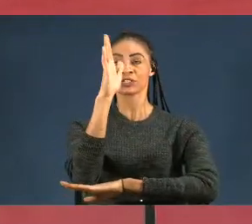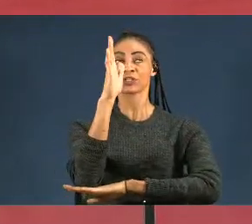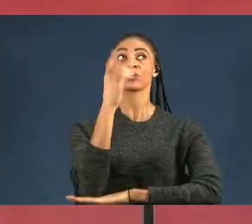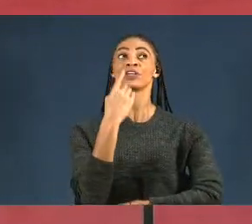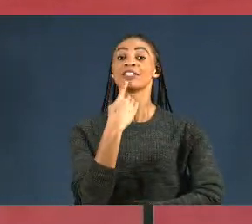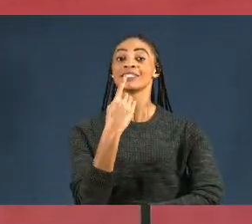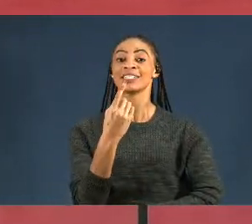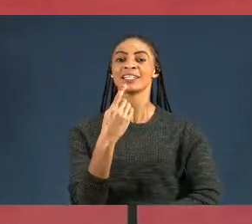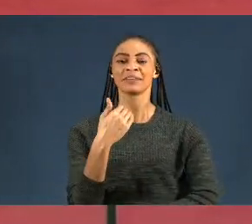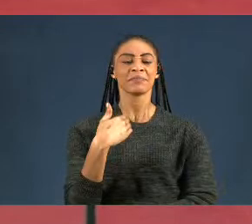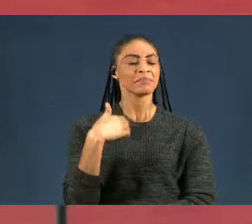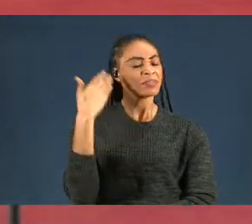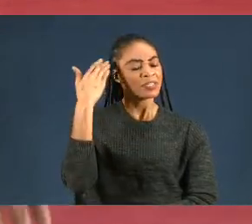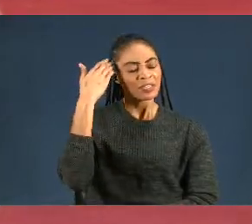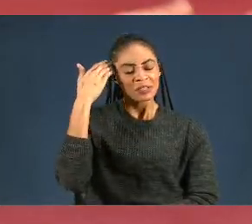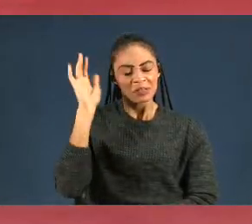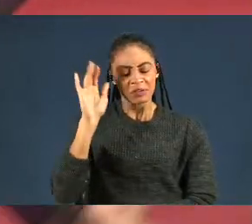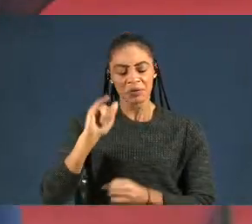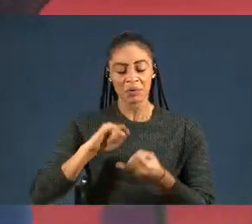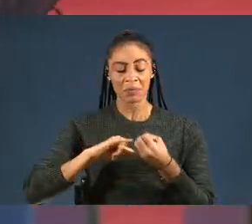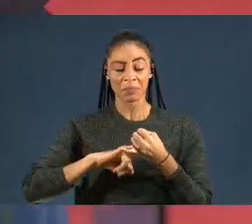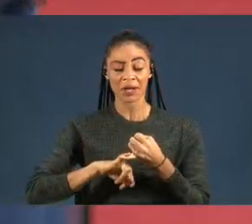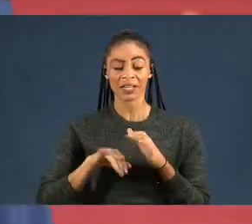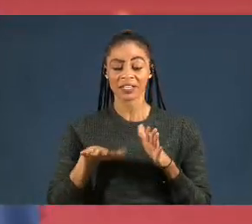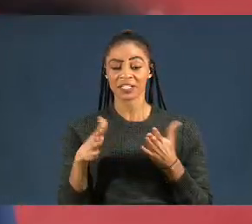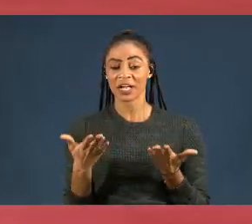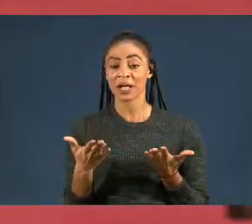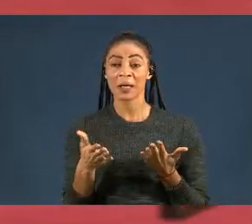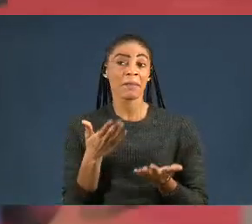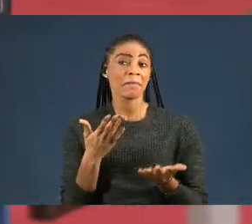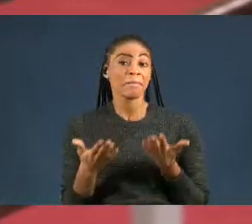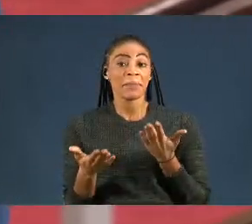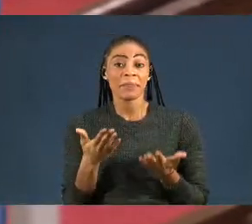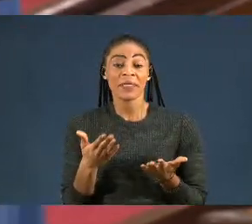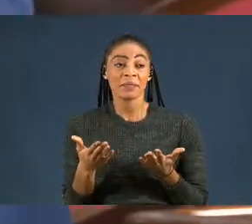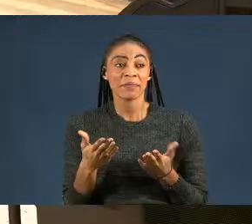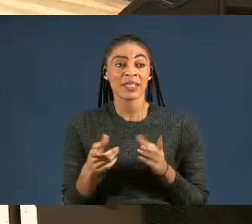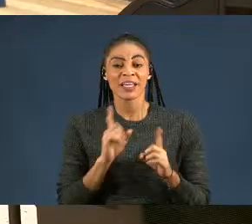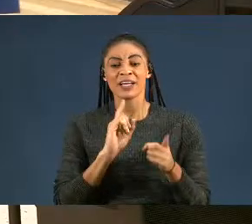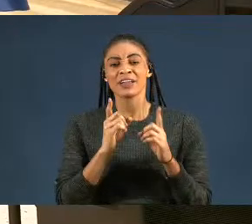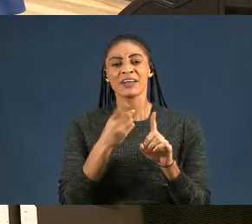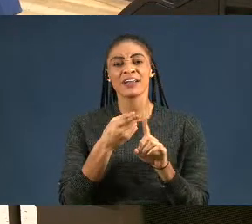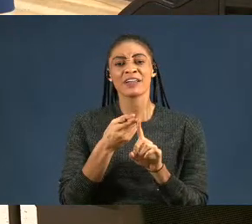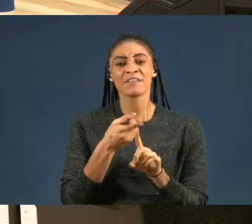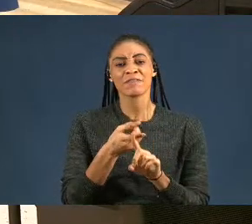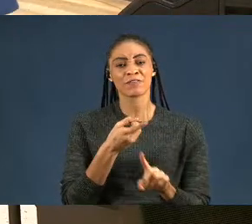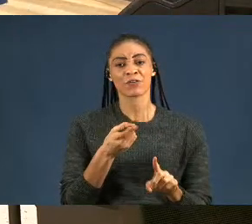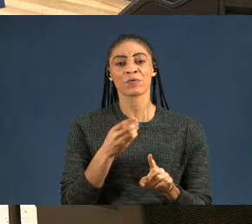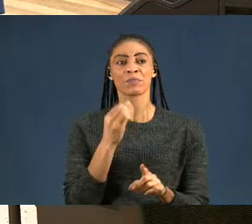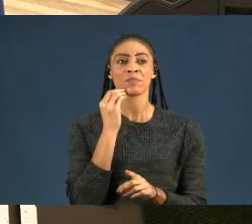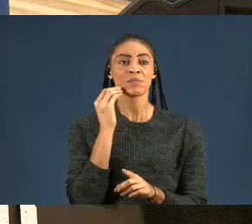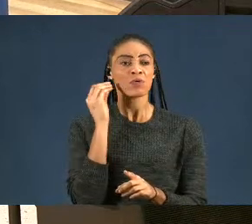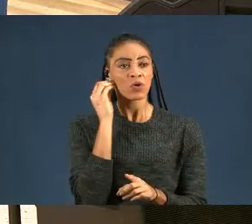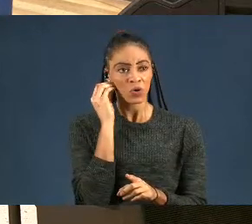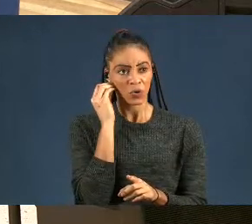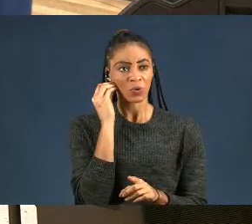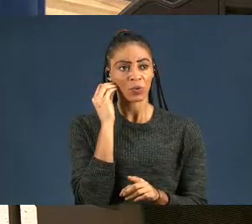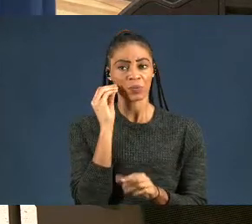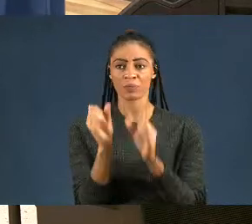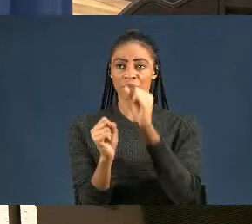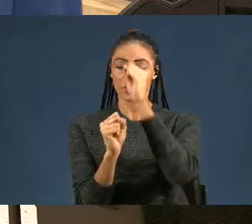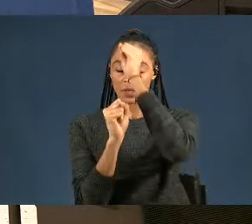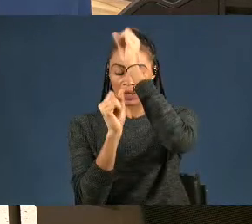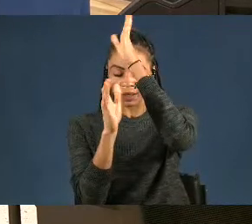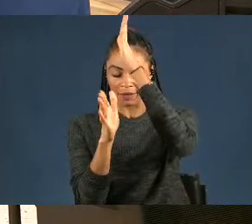have done many mistakes. I have even left my home. I have run away. I have done the other thing. Father, help